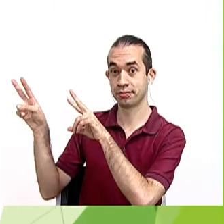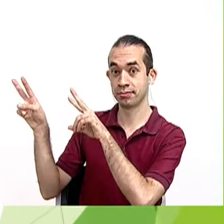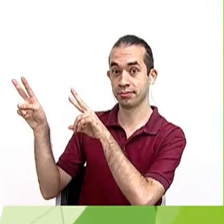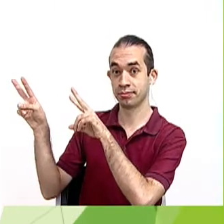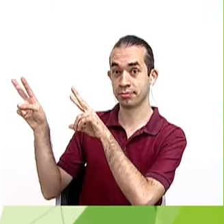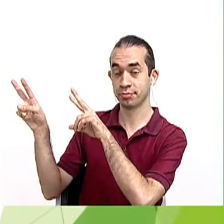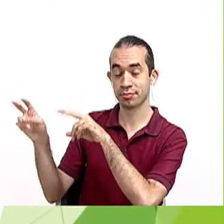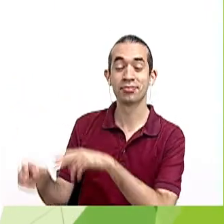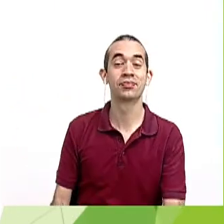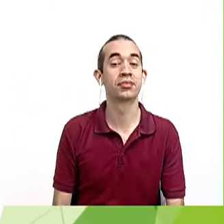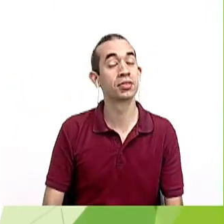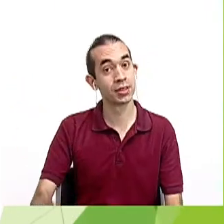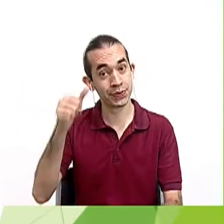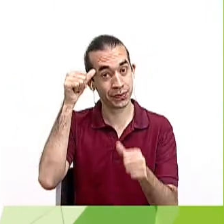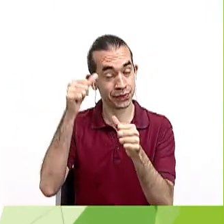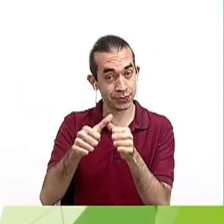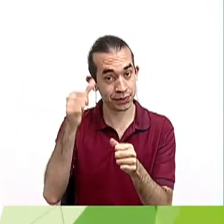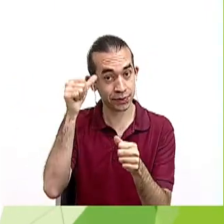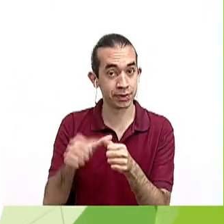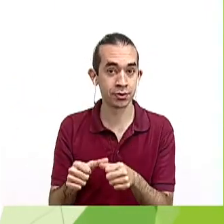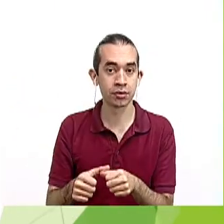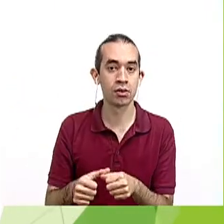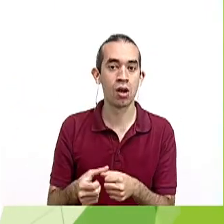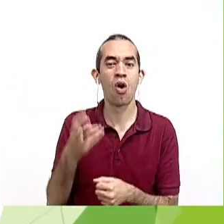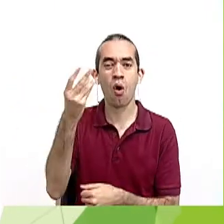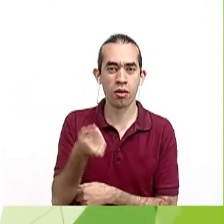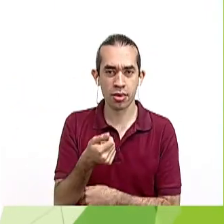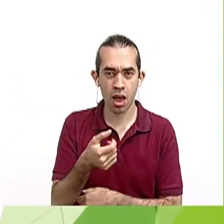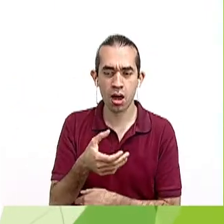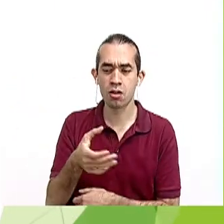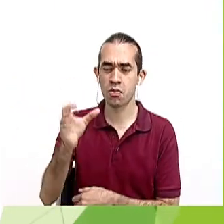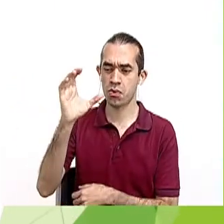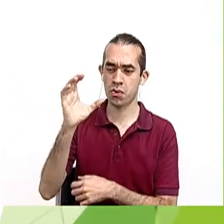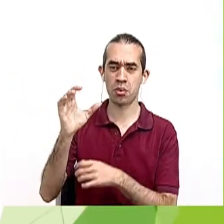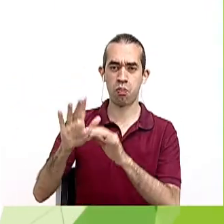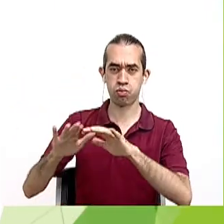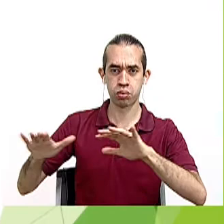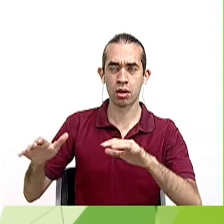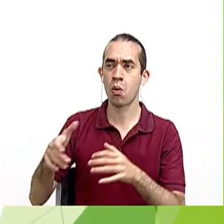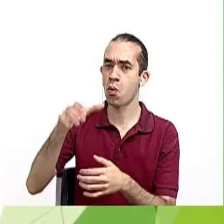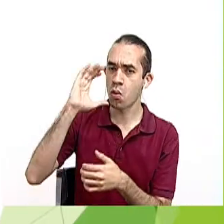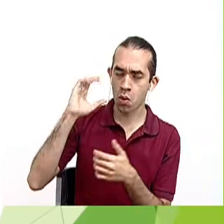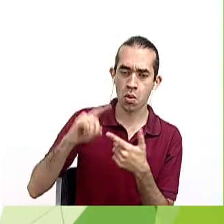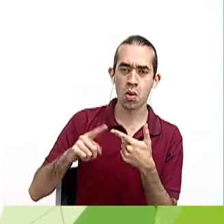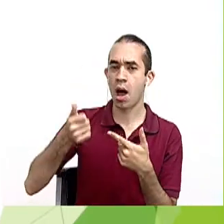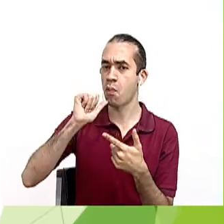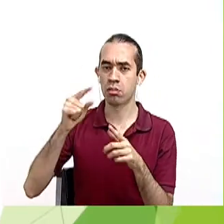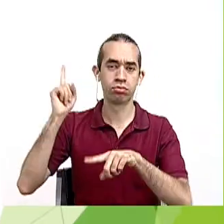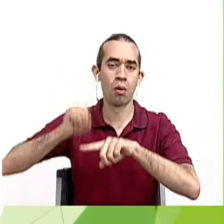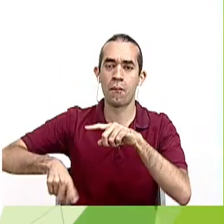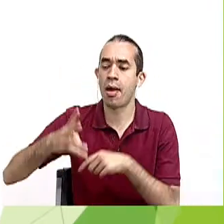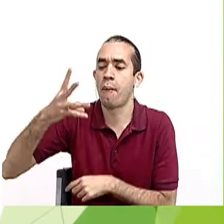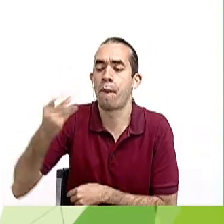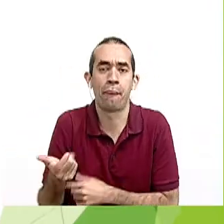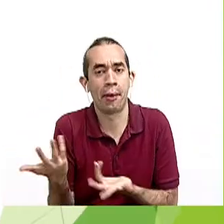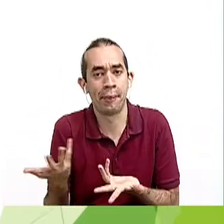juice, right? Remember, we cannot count liquids as juice or water.